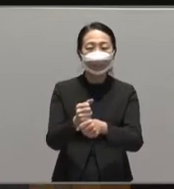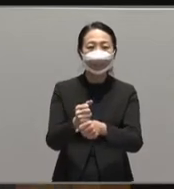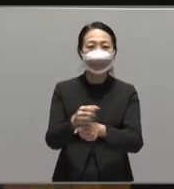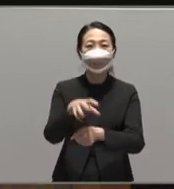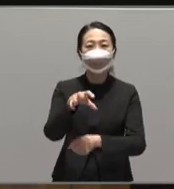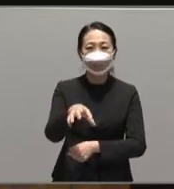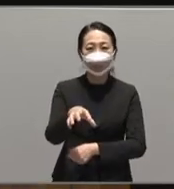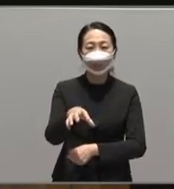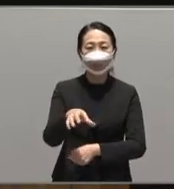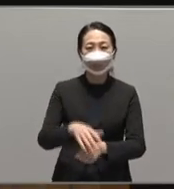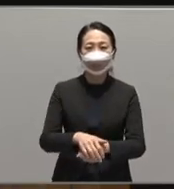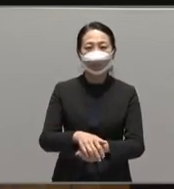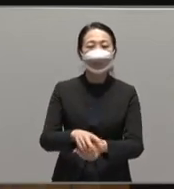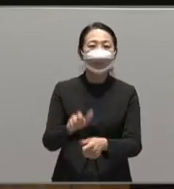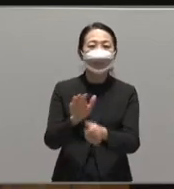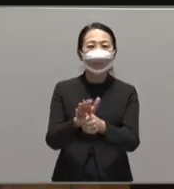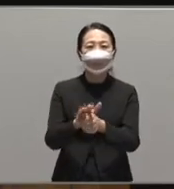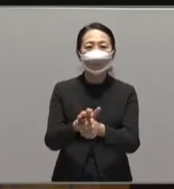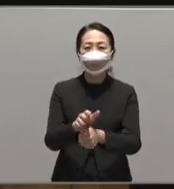And from